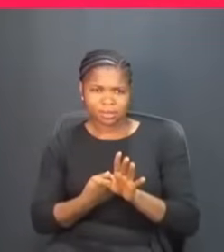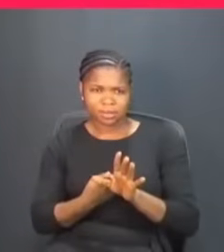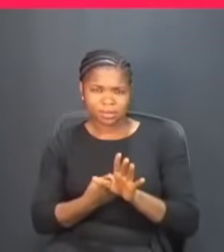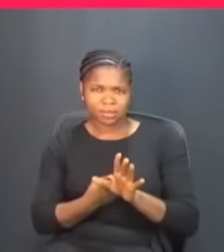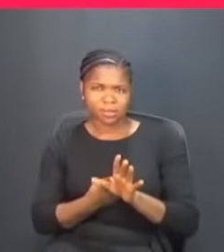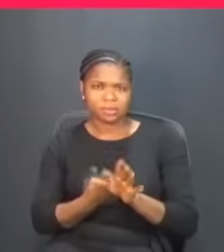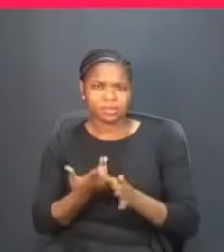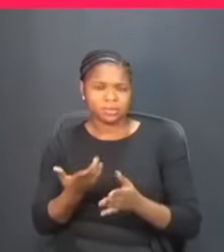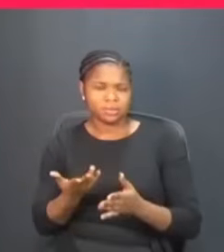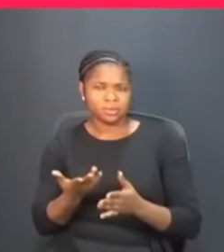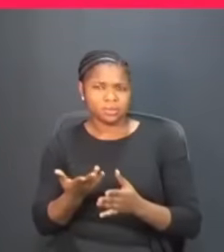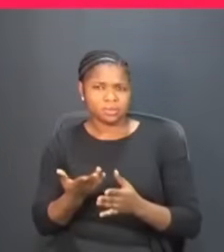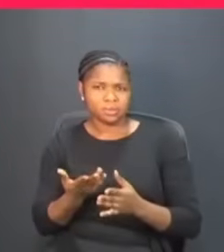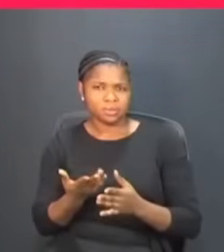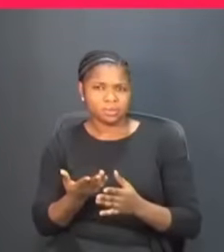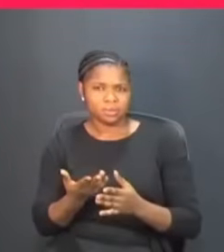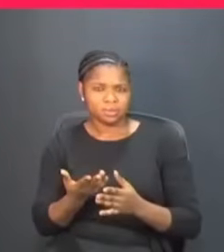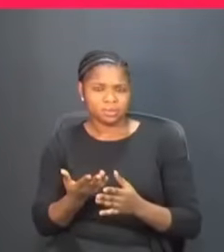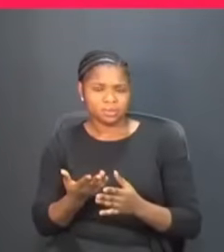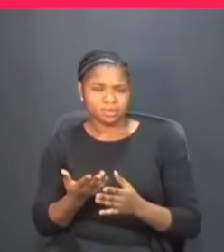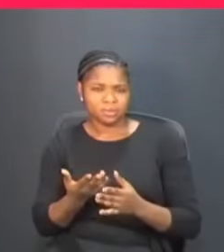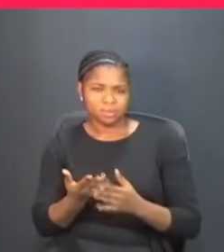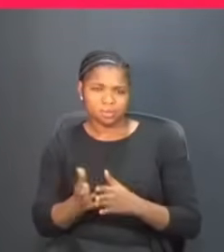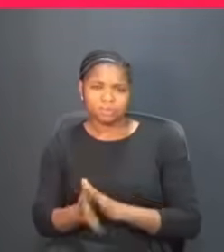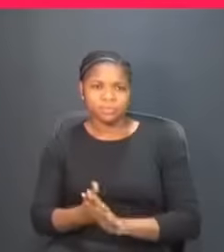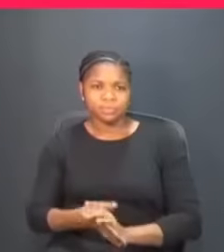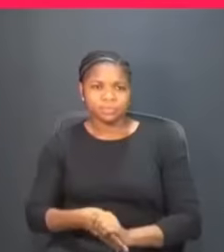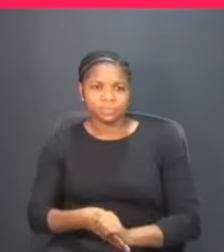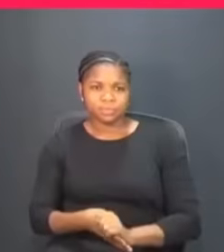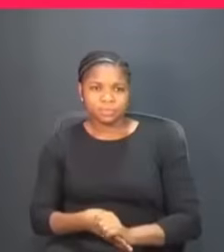that from the minister, so I will disallow the question. Minister,